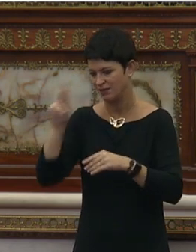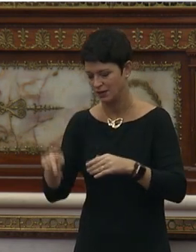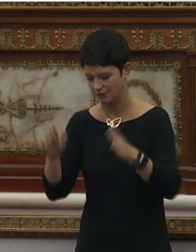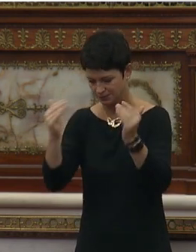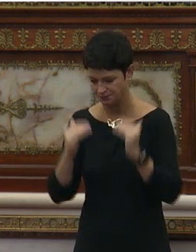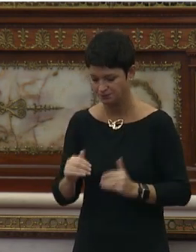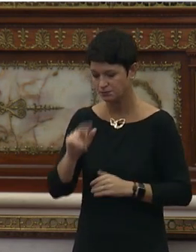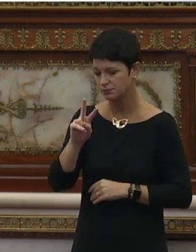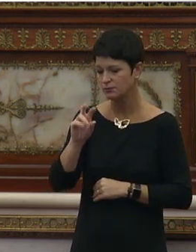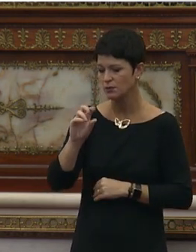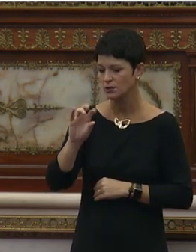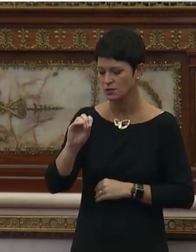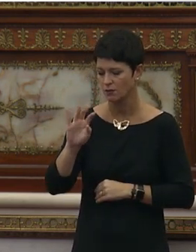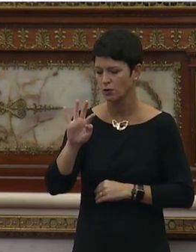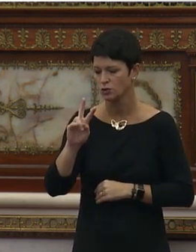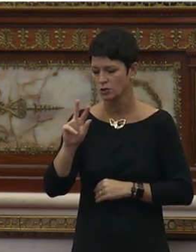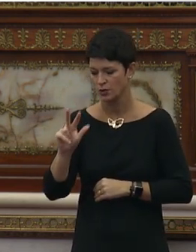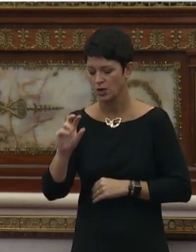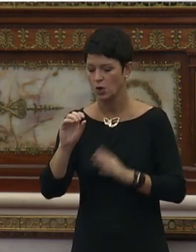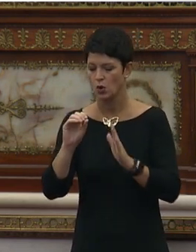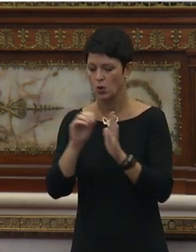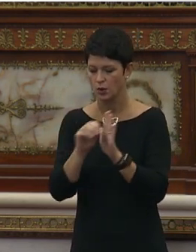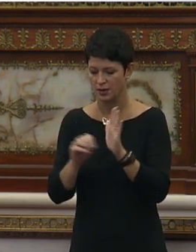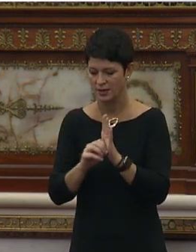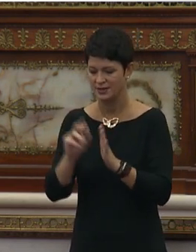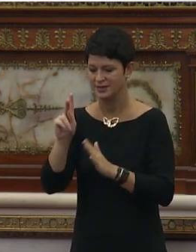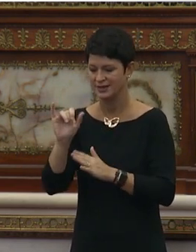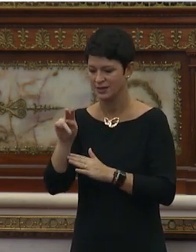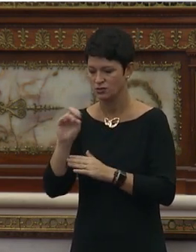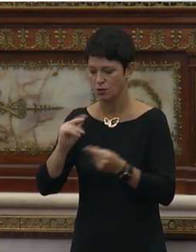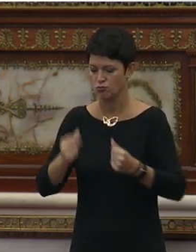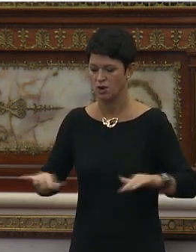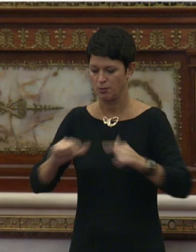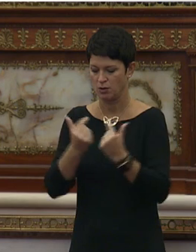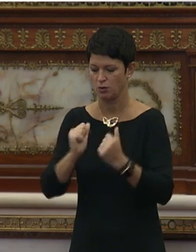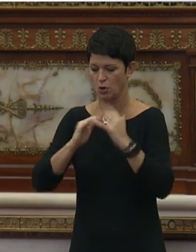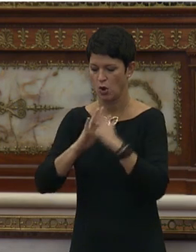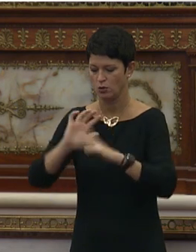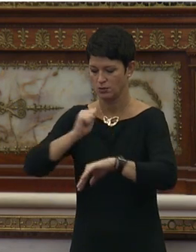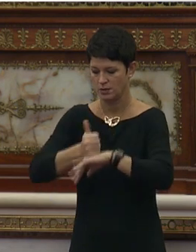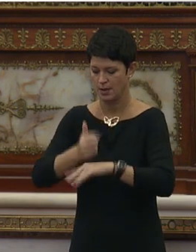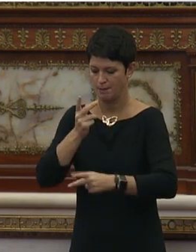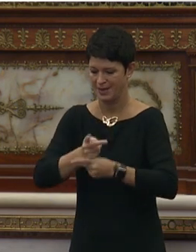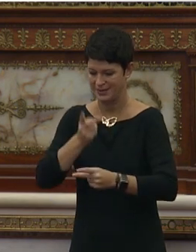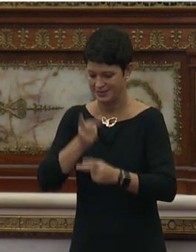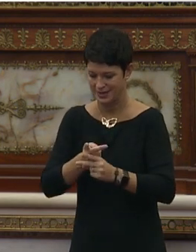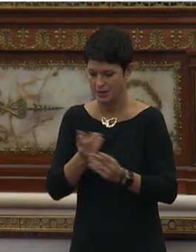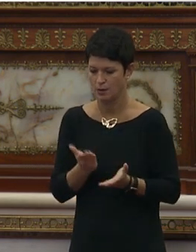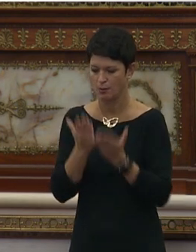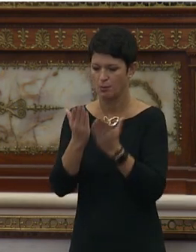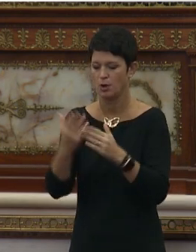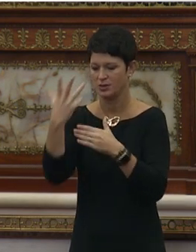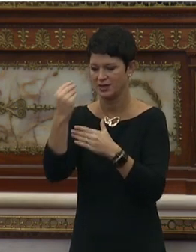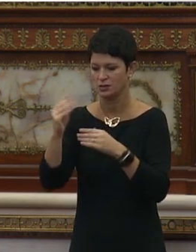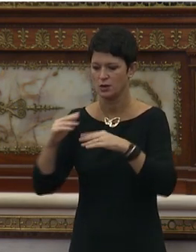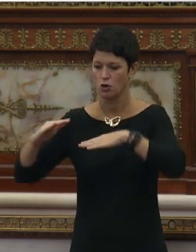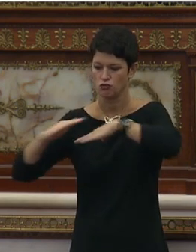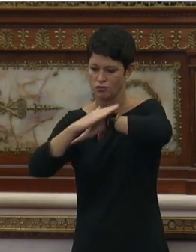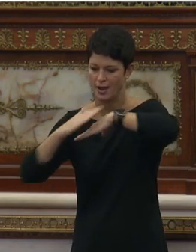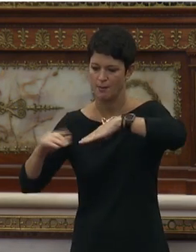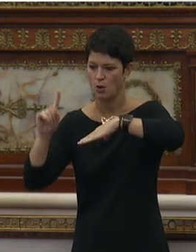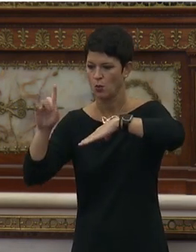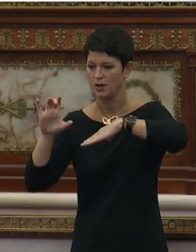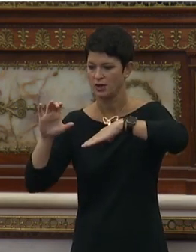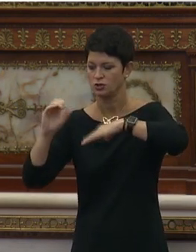number 200423, entitled An Ordinance Authorizing Keystone Property Group to construct, own, and maintain a proposed exterior building ramp at 100